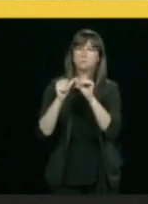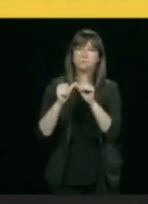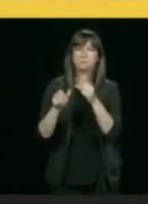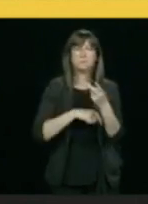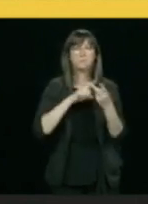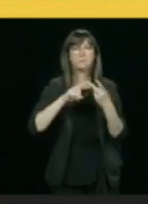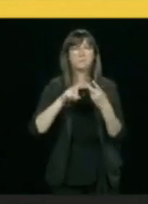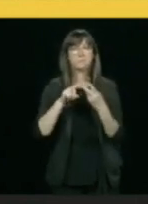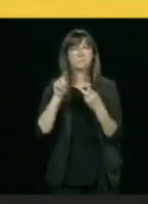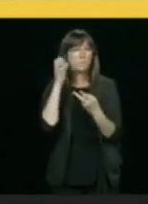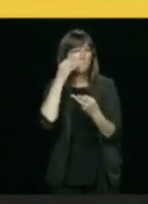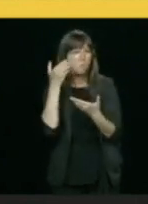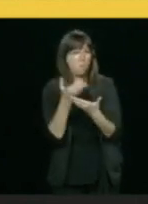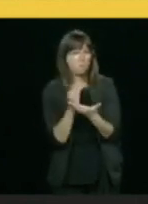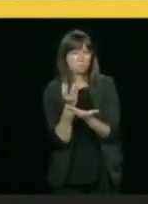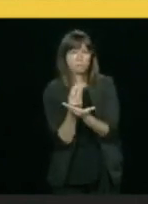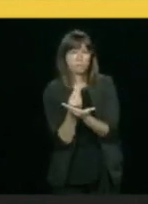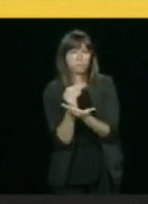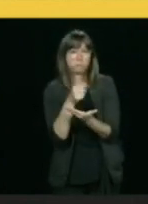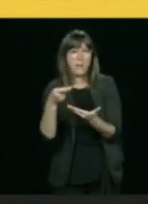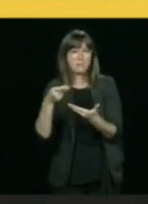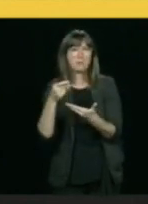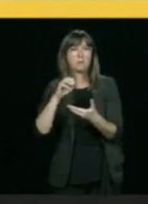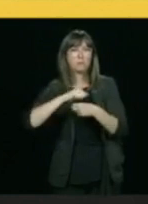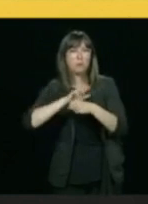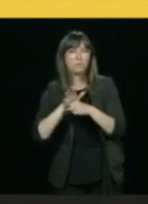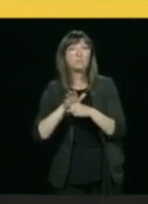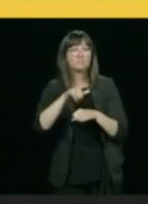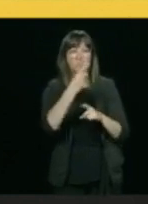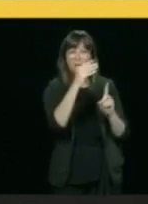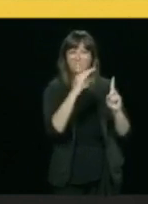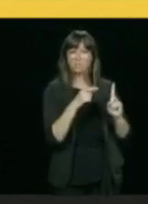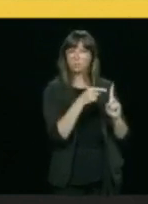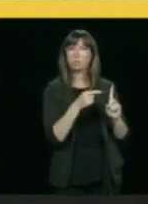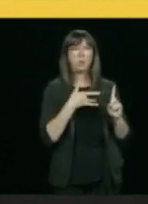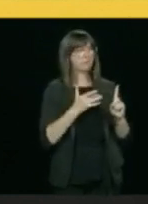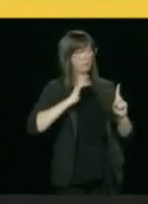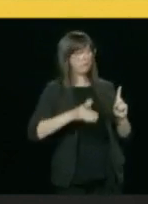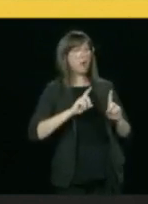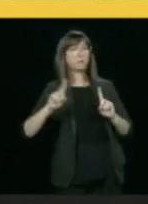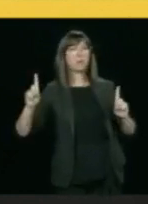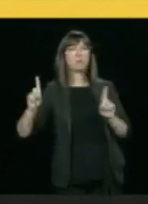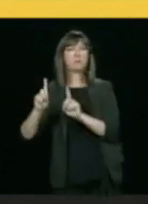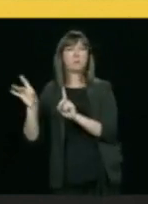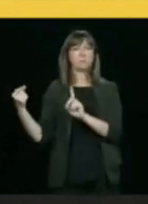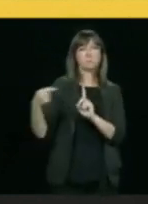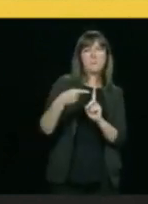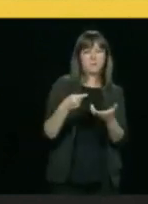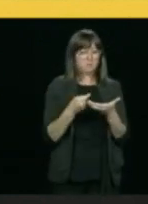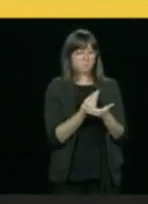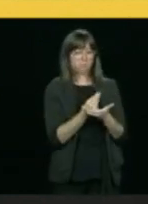app. Take the teacher who felt fine, but who tested positive after the app warned her she'd been exposed. COVID